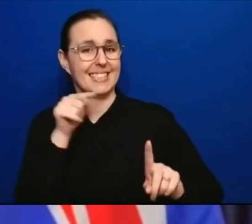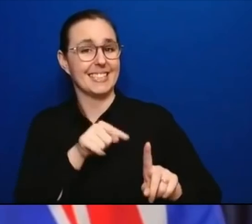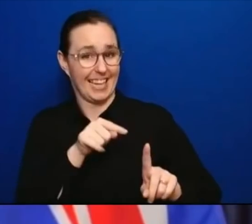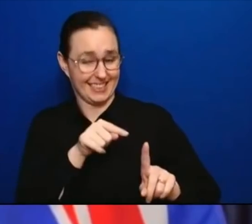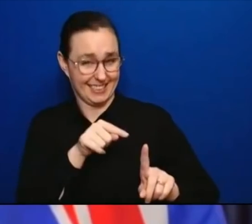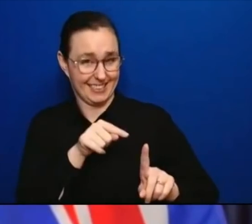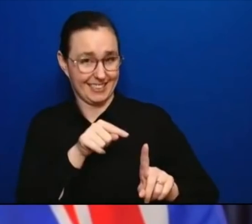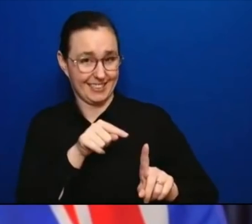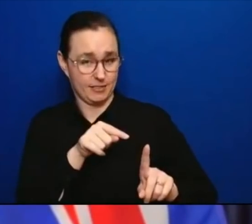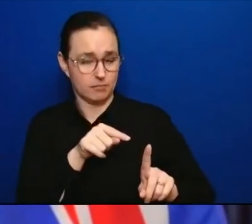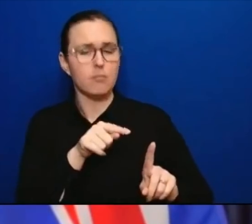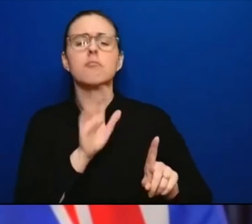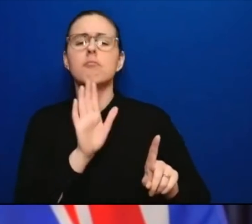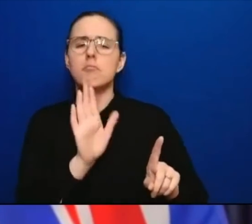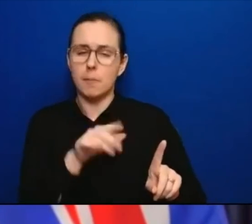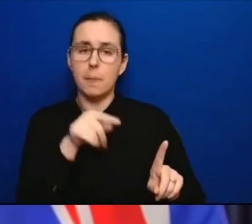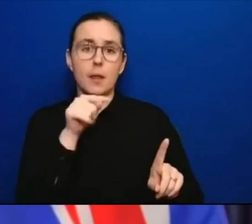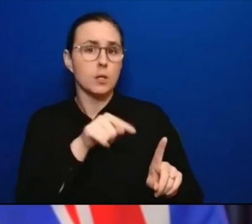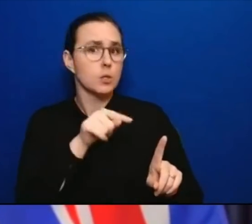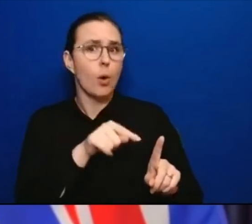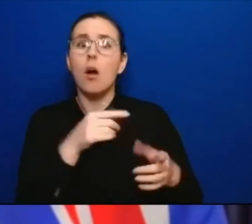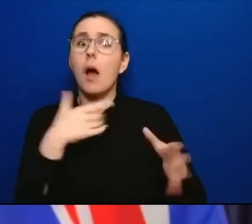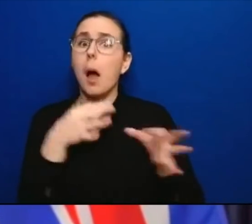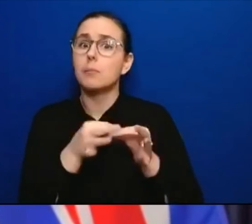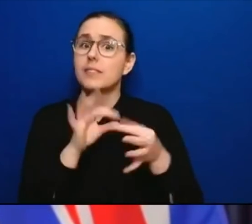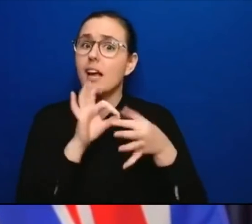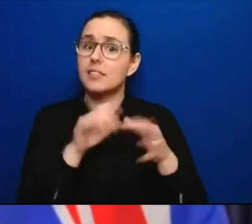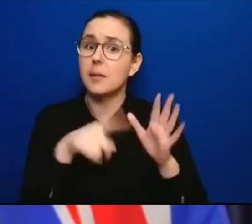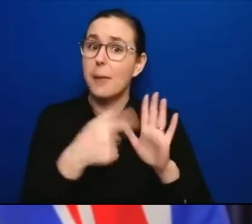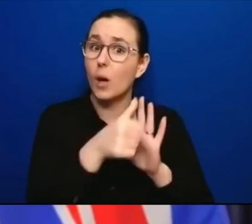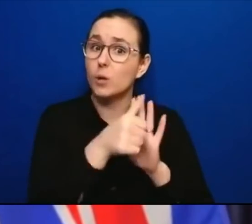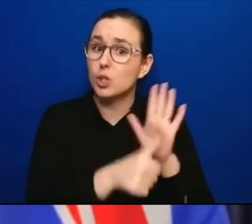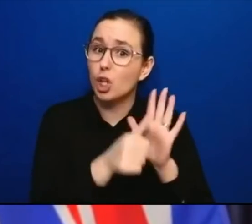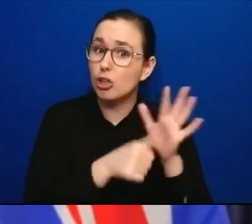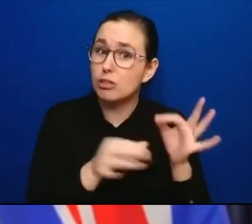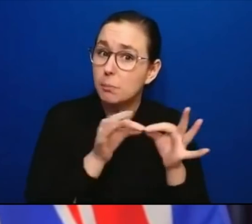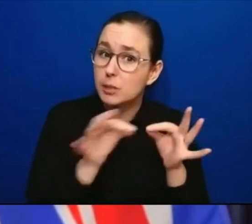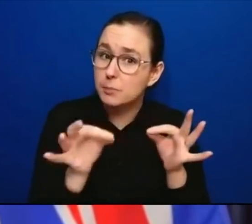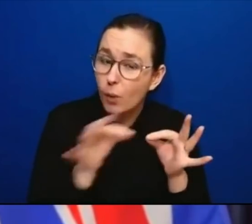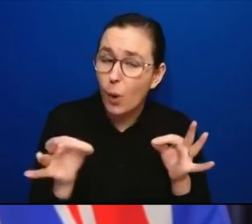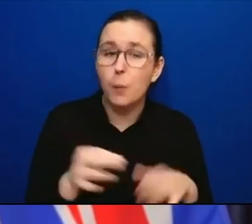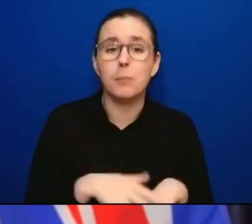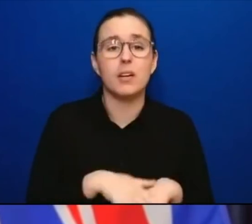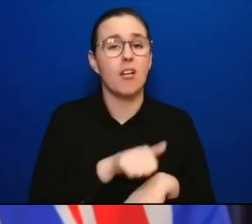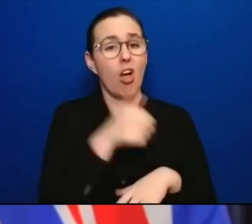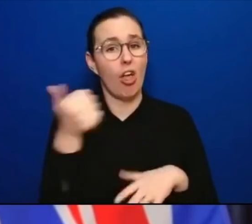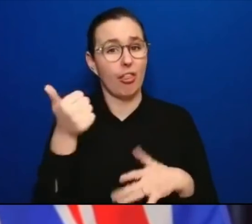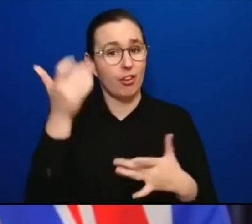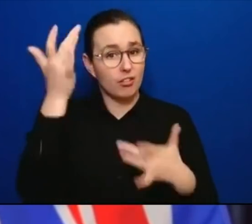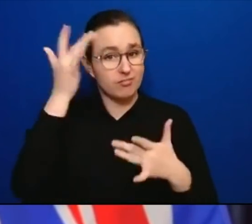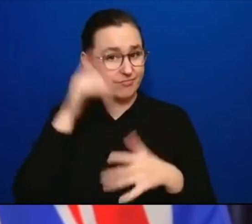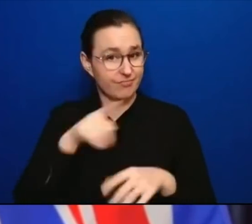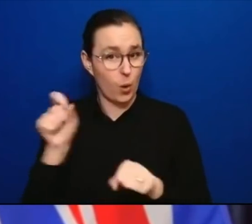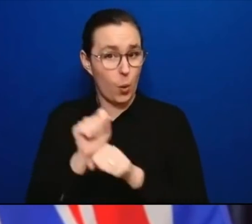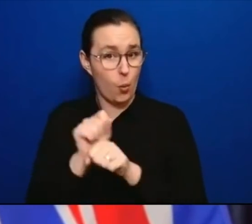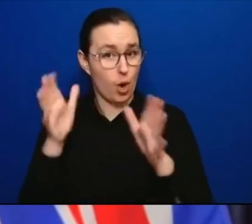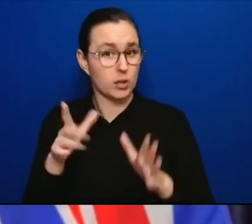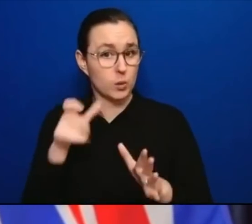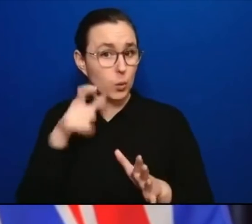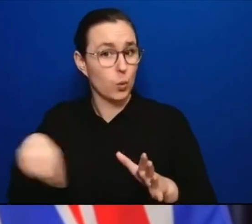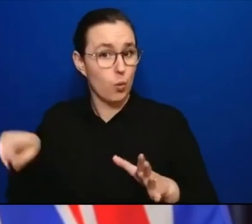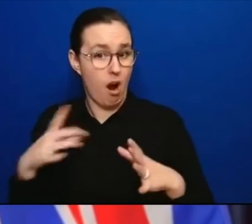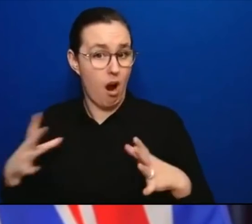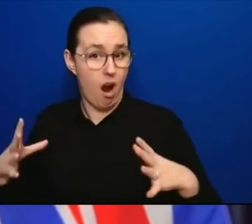on surgical renewal, and on the impact of sickness on our healthcare system and on healthcare